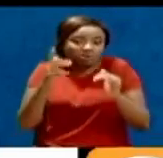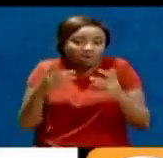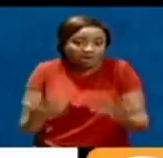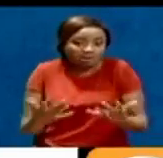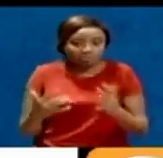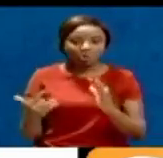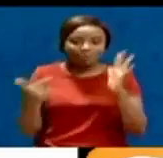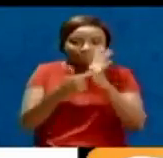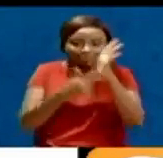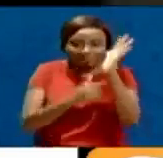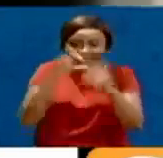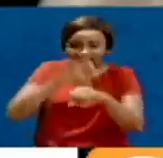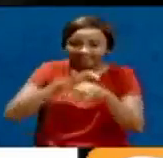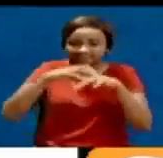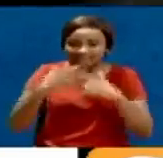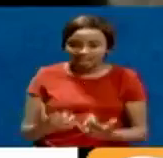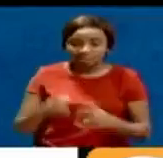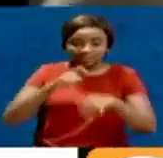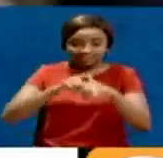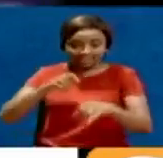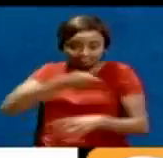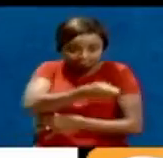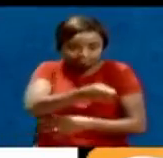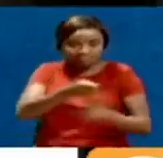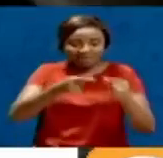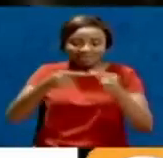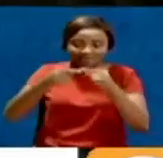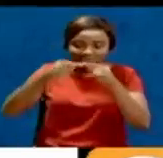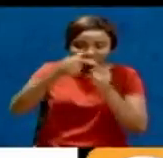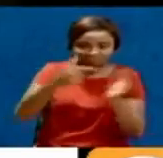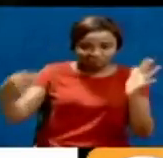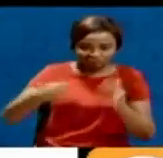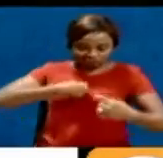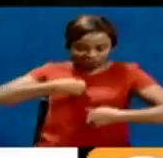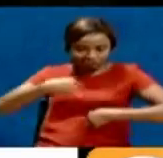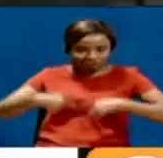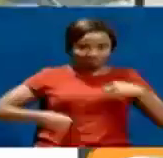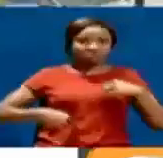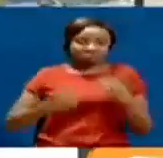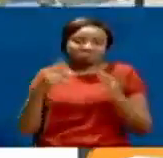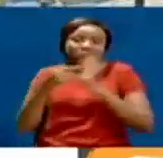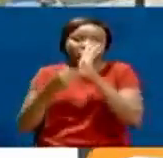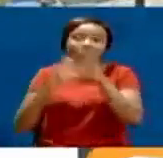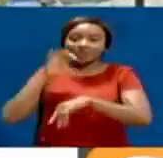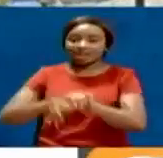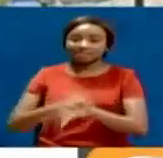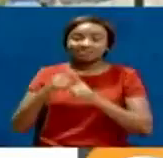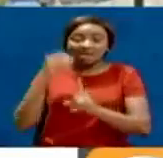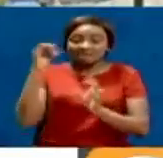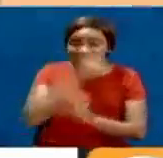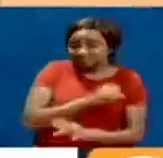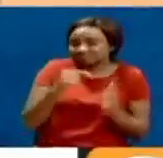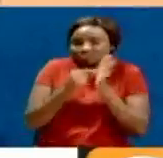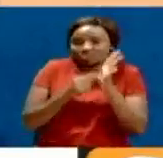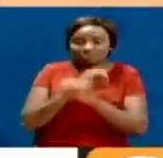points. The sport originated with the dueling of wealthy and privileged upper classes in Europe. But here in